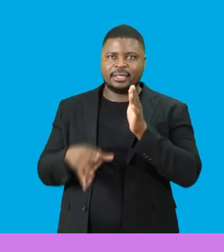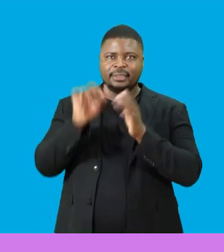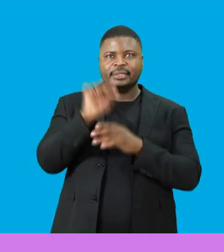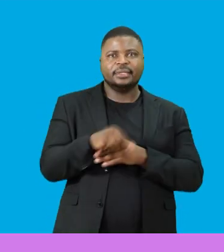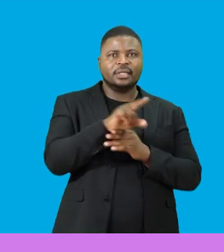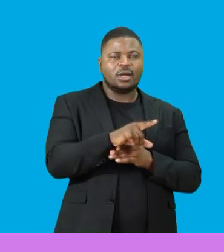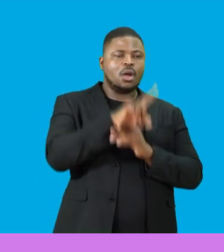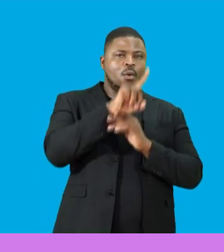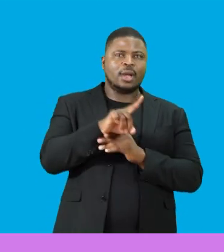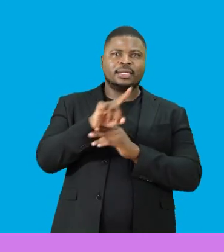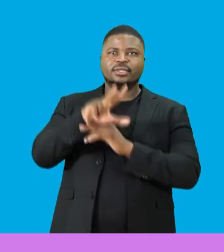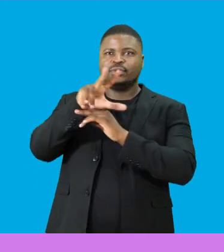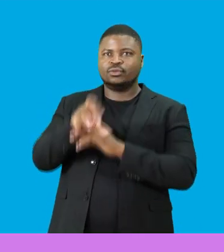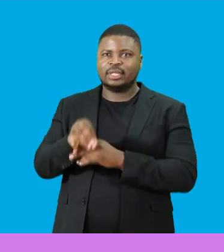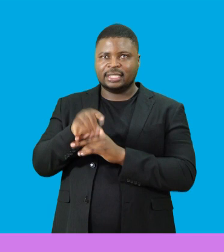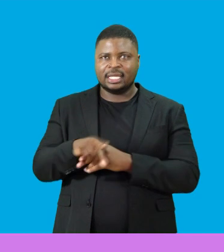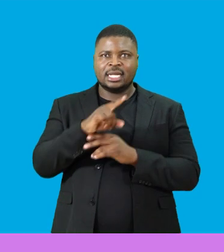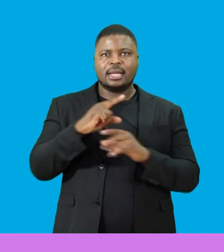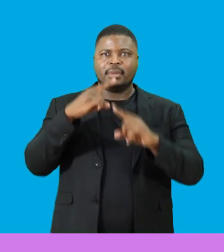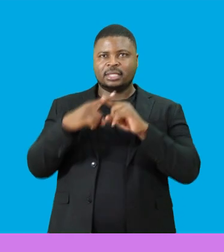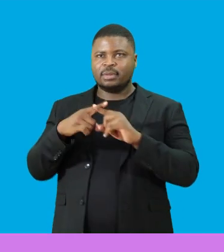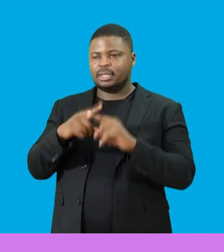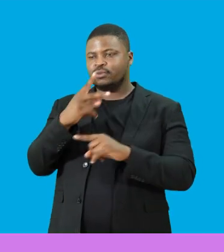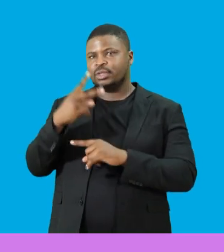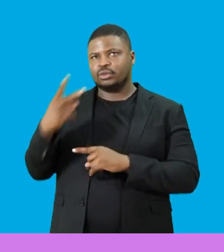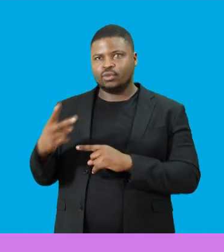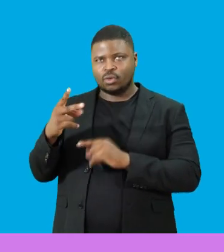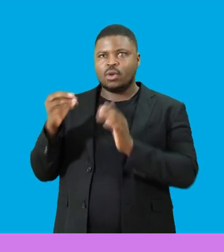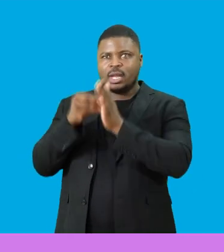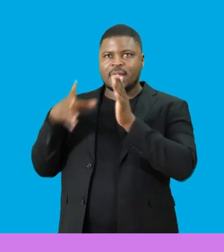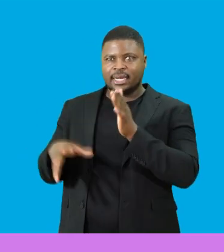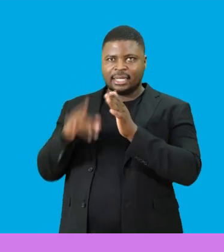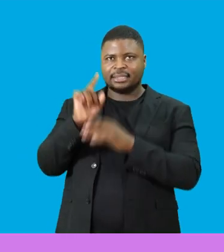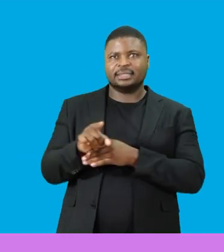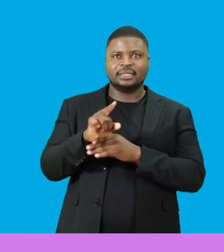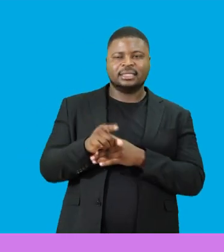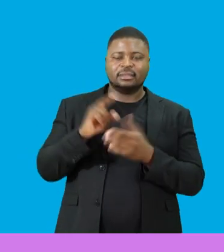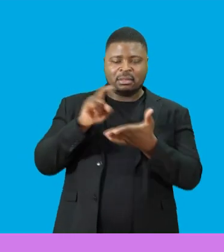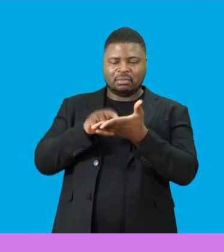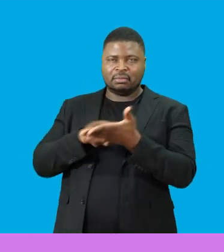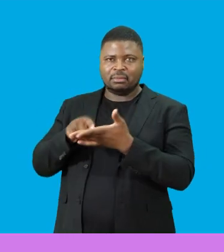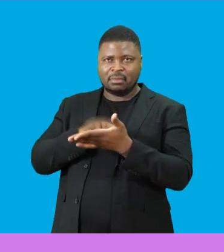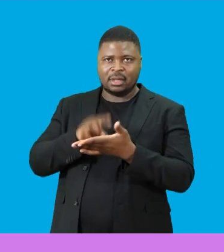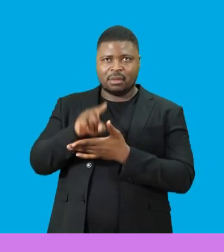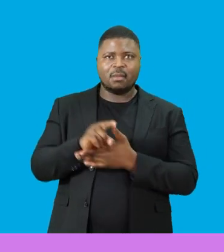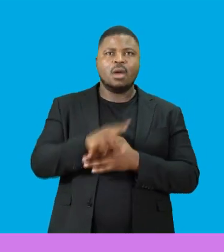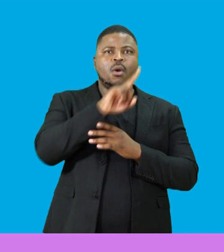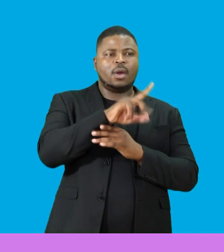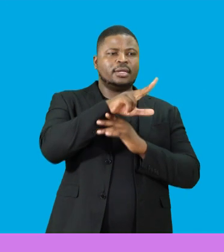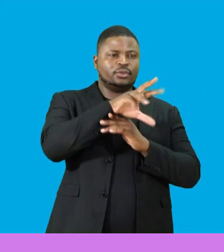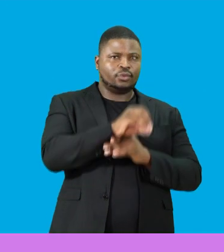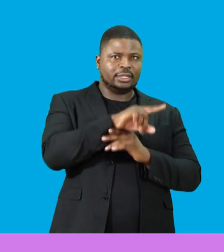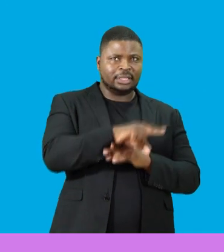say 120 multiplied by the number of learners, which is 22. So let's use it, let's punch it on our calculator. We